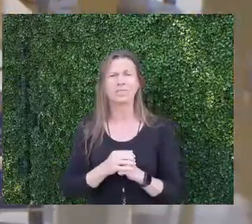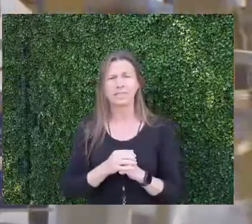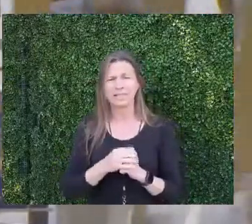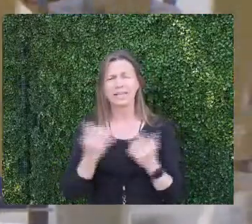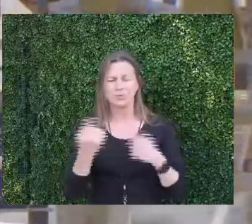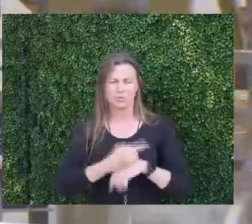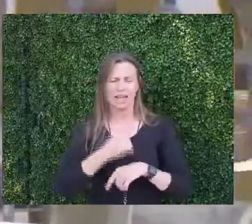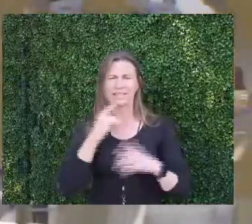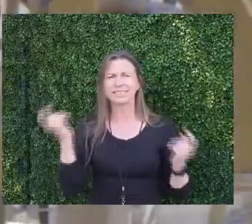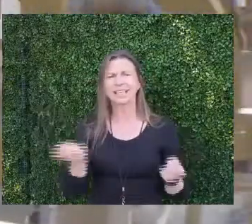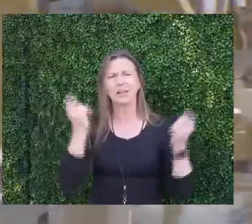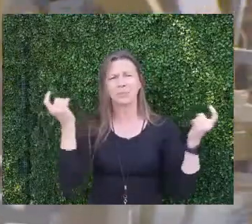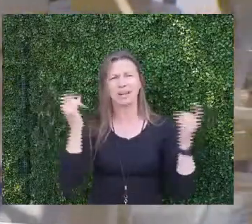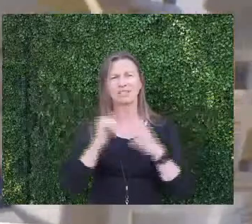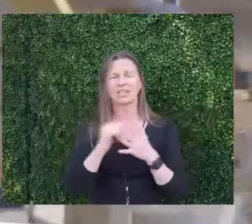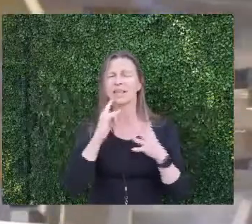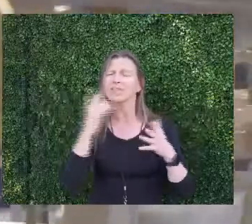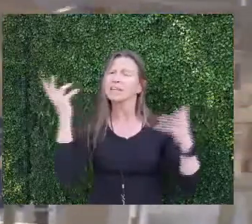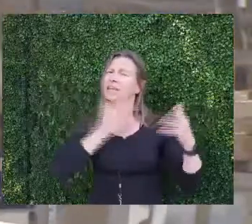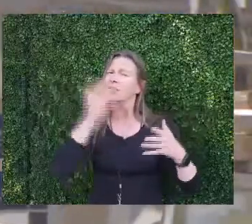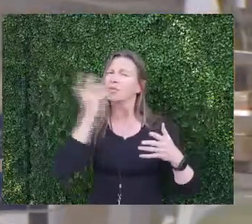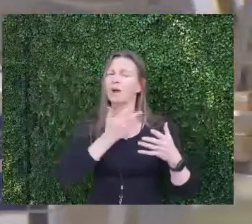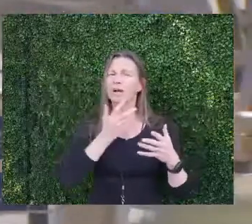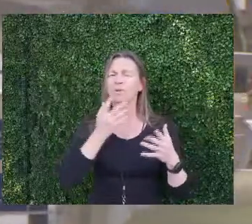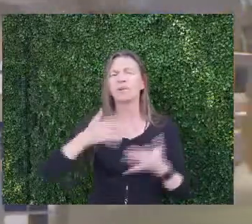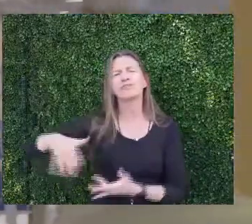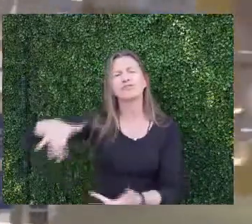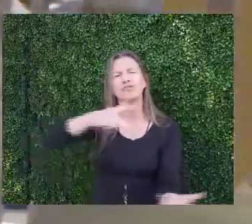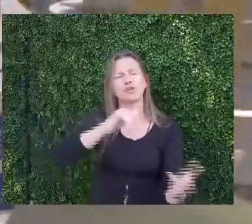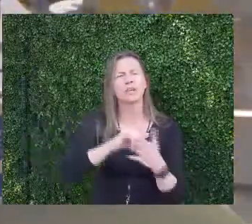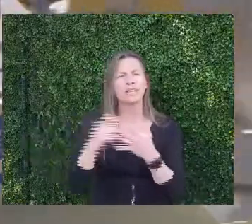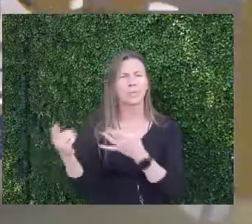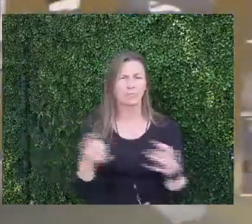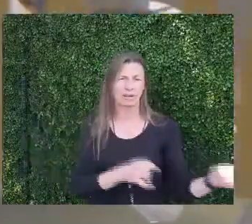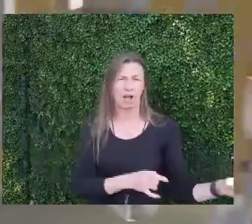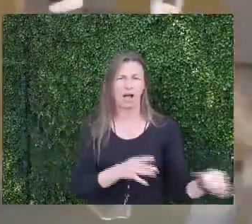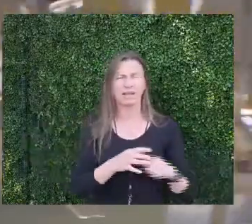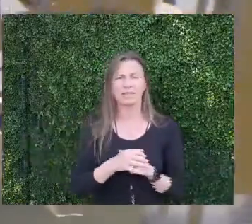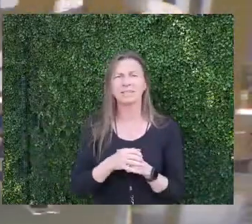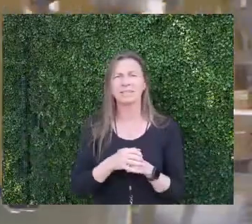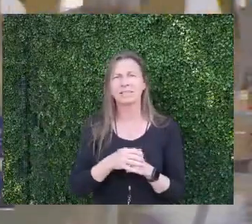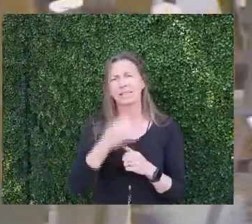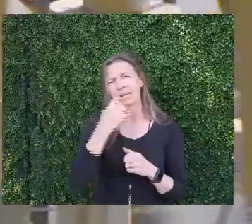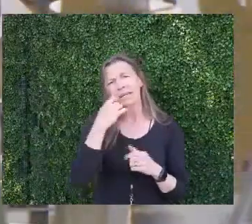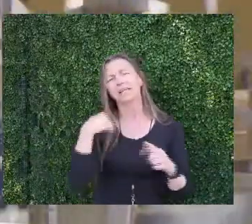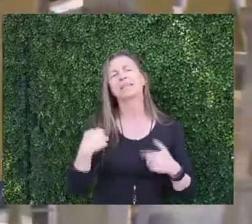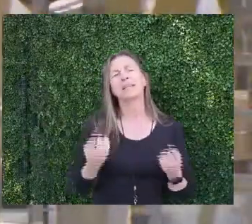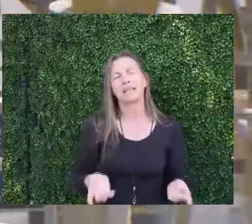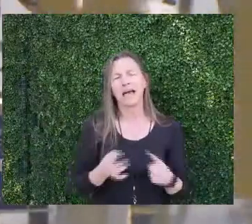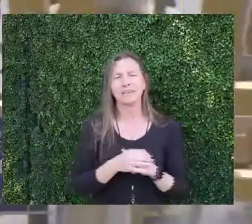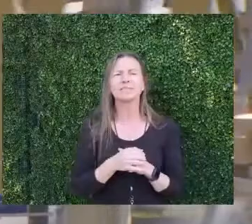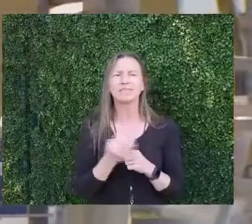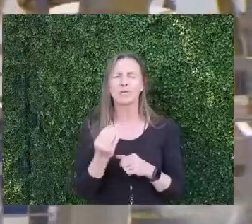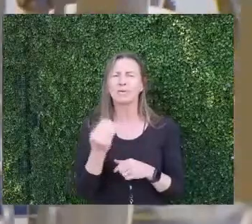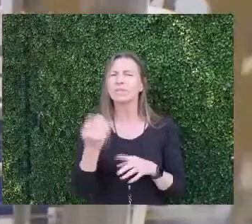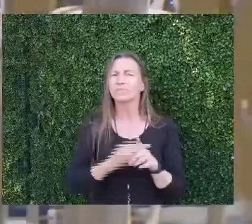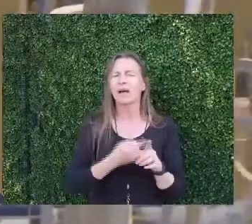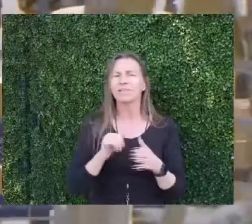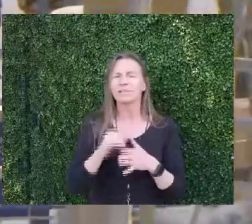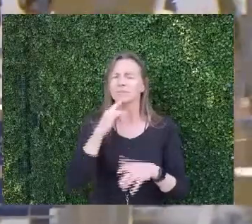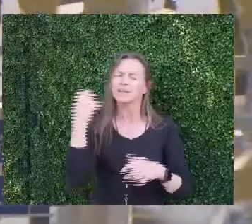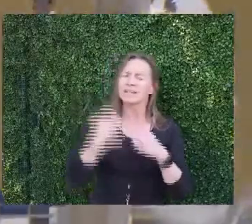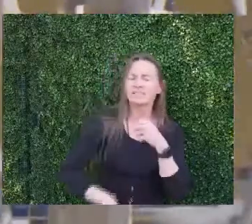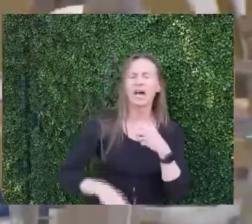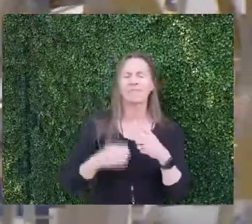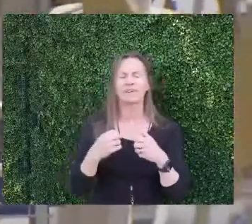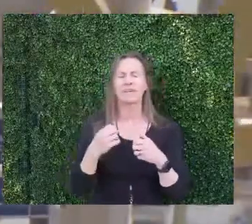we've been on over the course of the last 15 months. It is also a humbling moment, as the Assembly member said, because it's been a tough journey for tens of thousands of